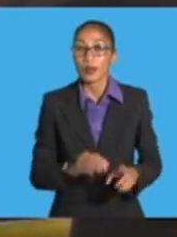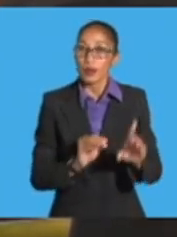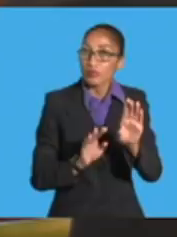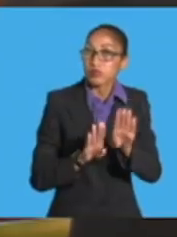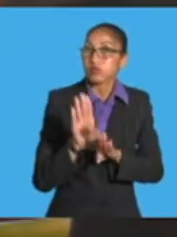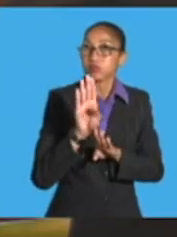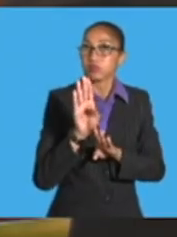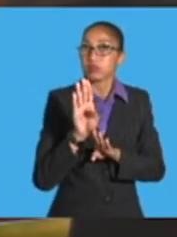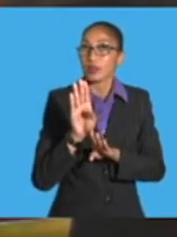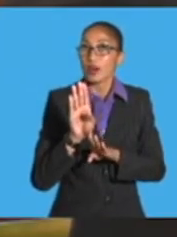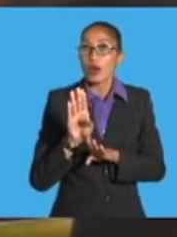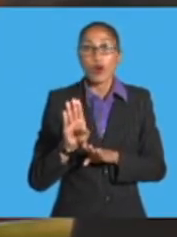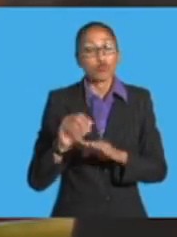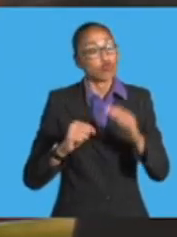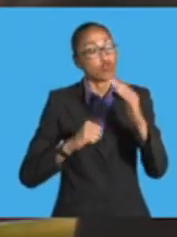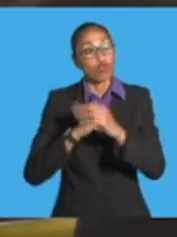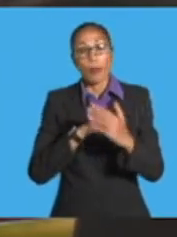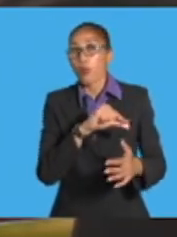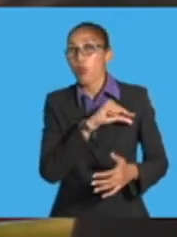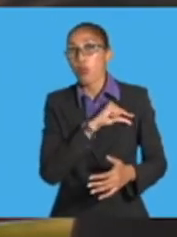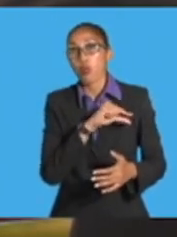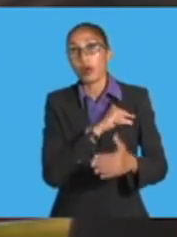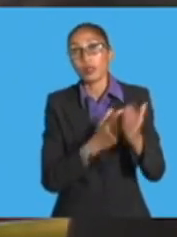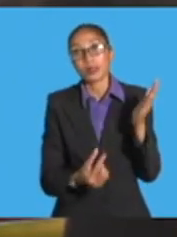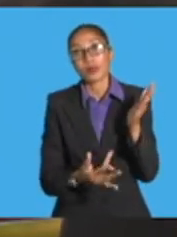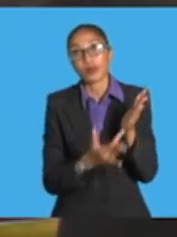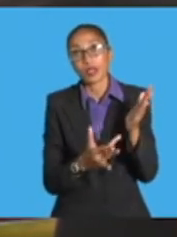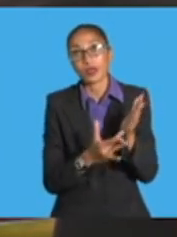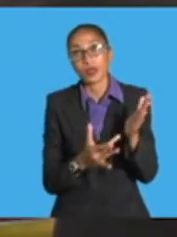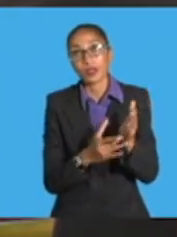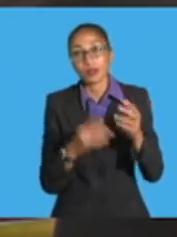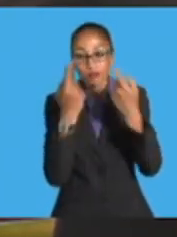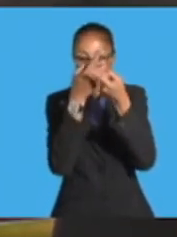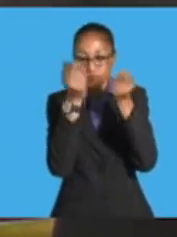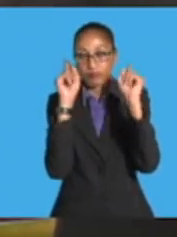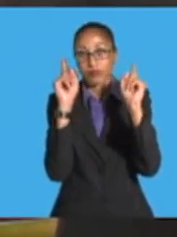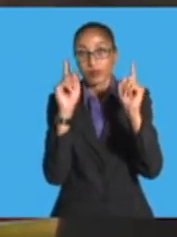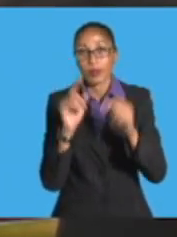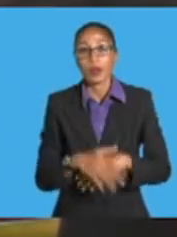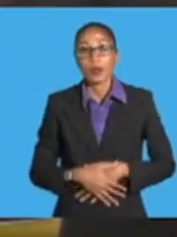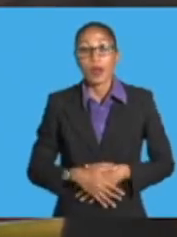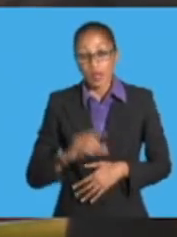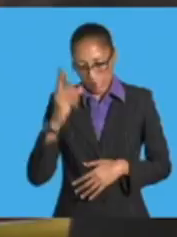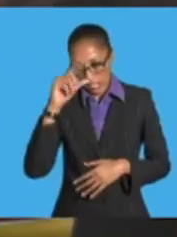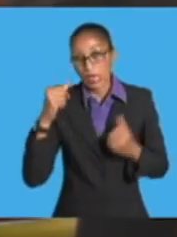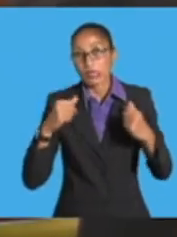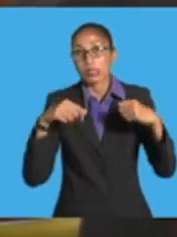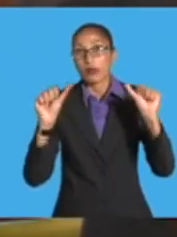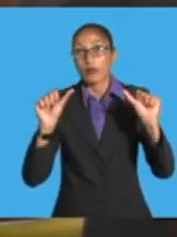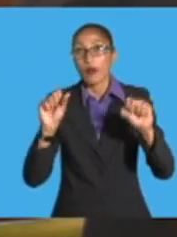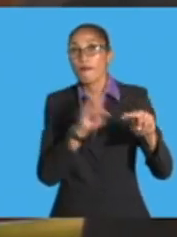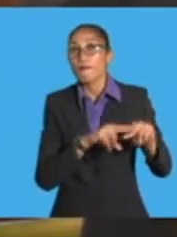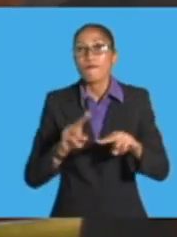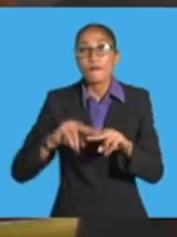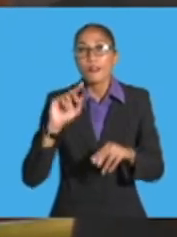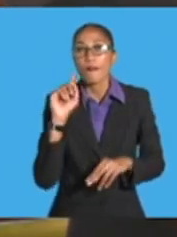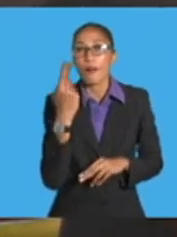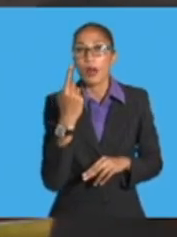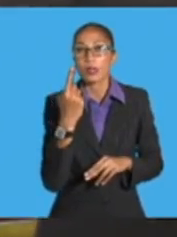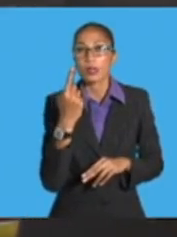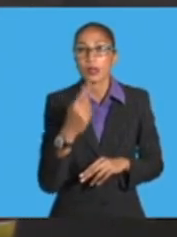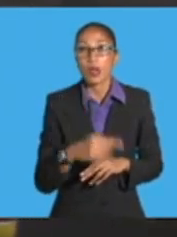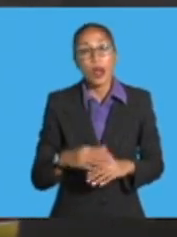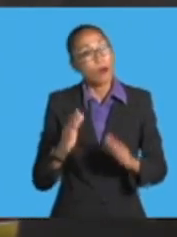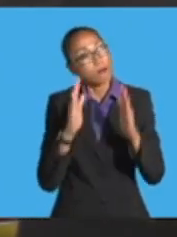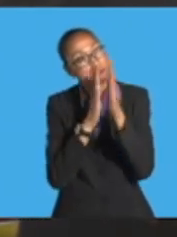they are top quality graduates from the Technical Colleges of Fiji. And this and more had been achieved by the Fiji First government, and we